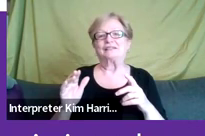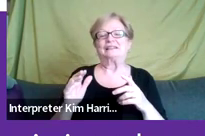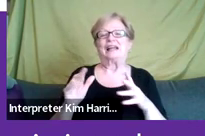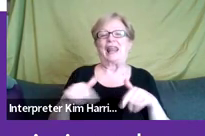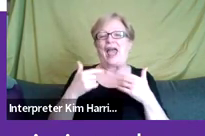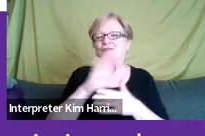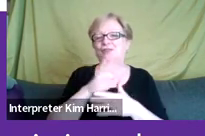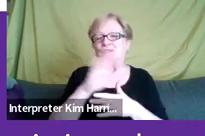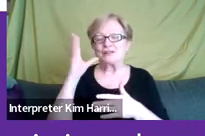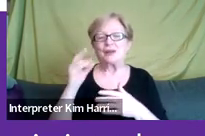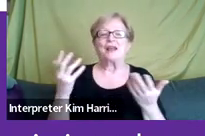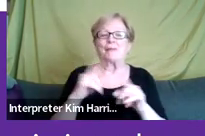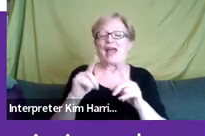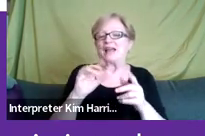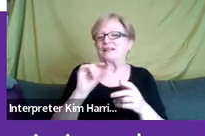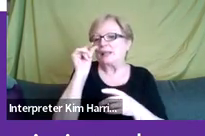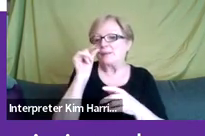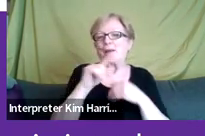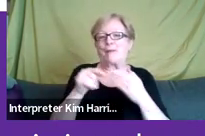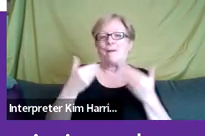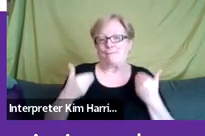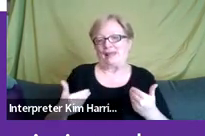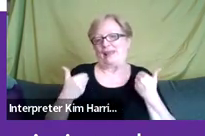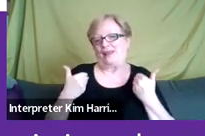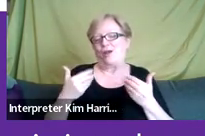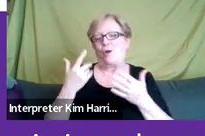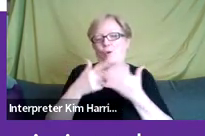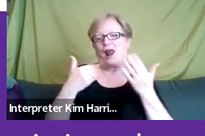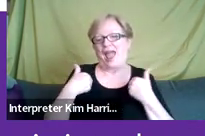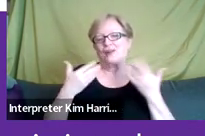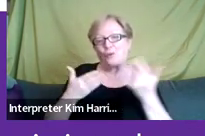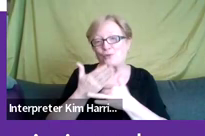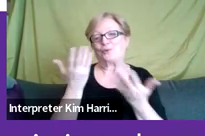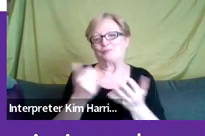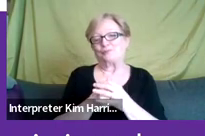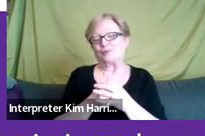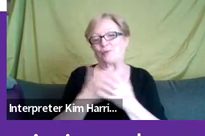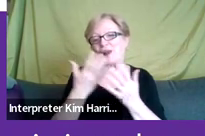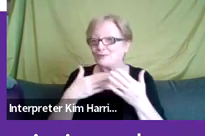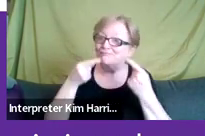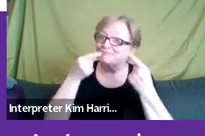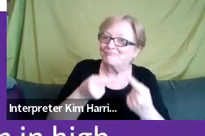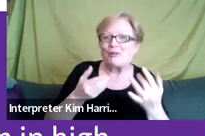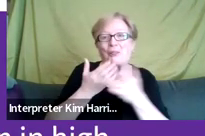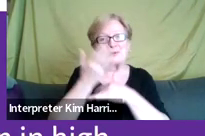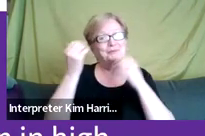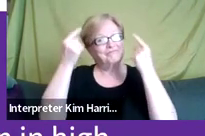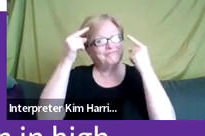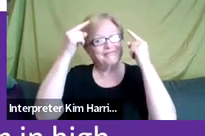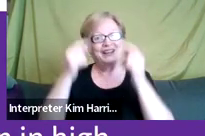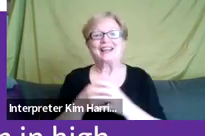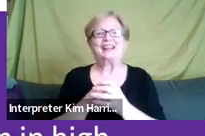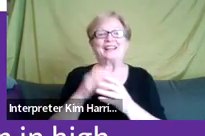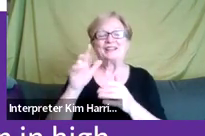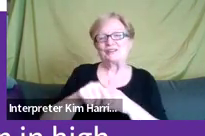that's just a little bit of what I had to go through. So I pass it to, I think it's,